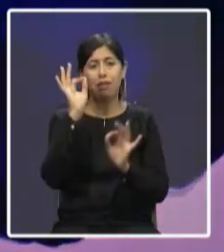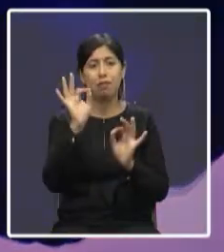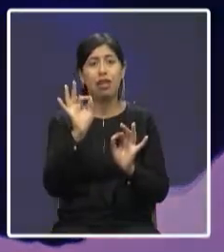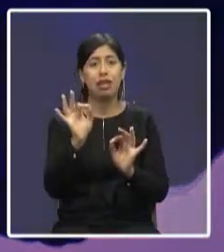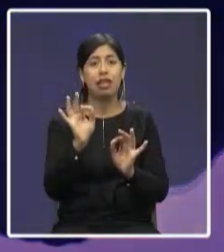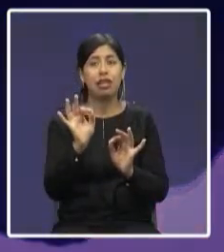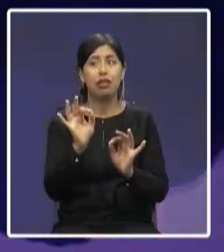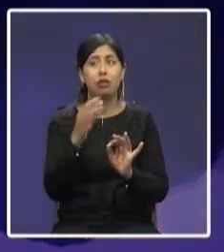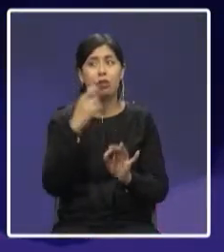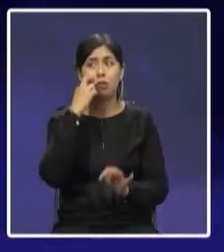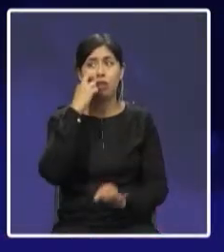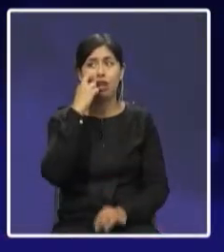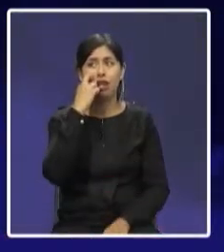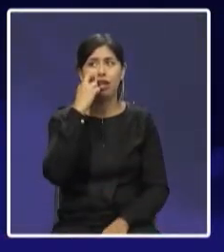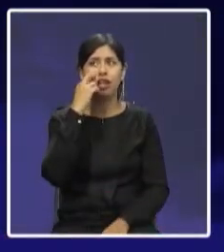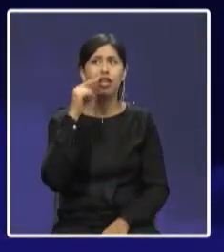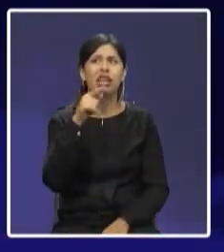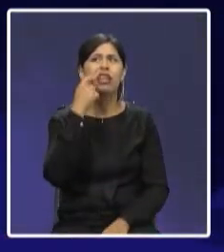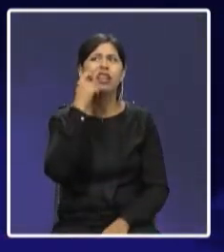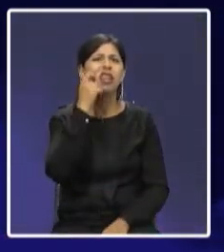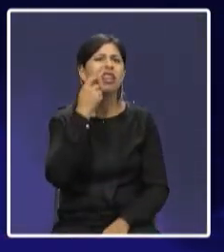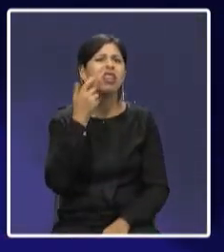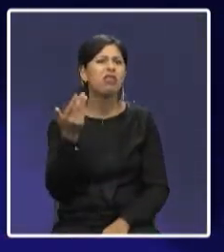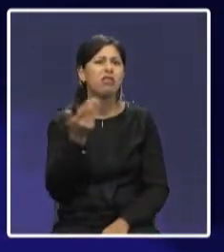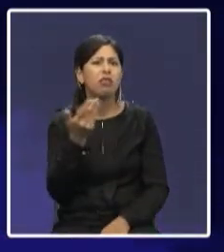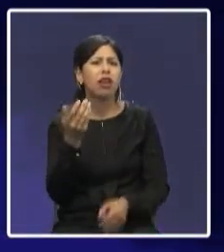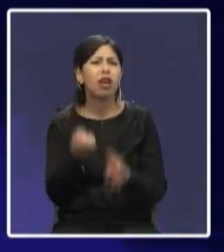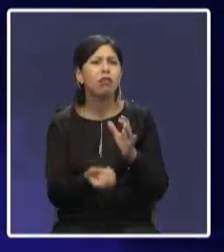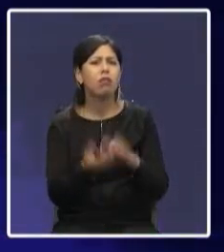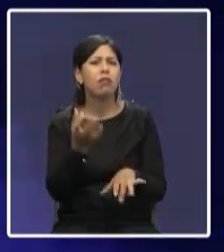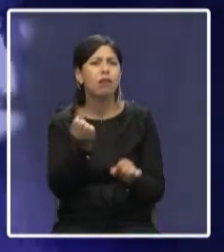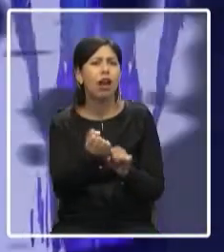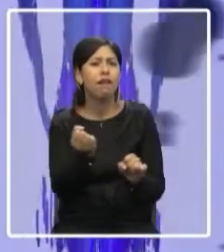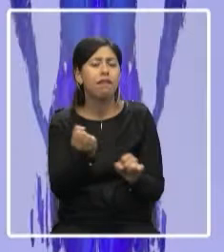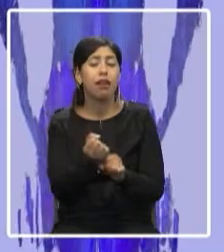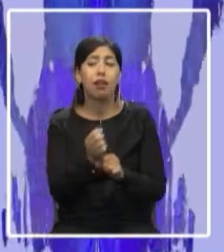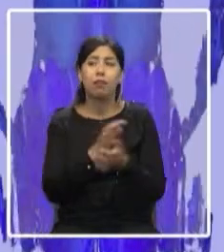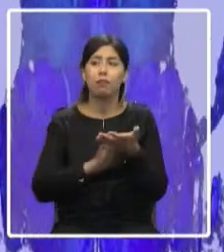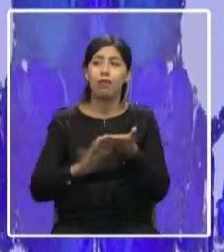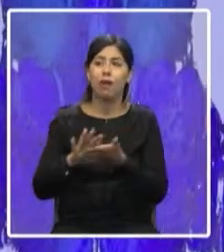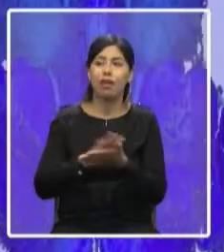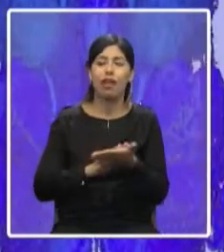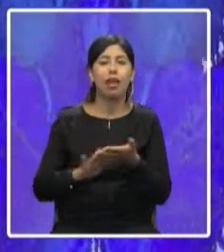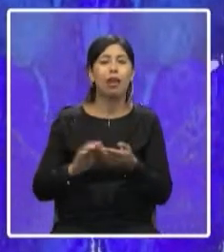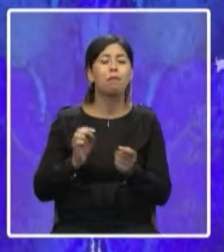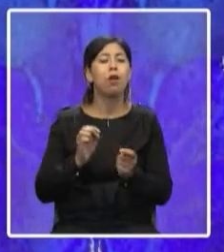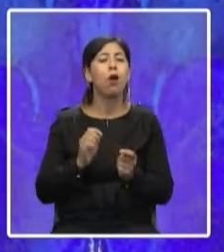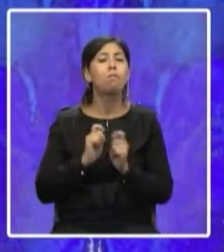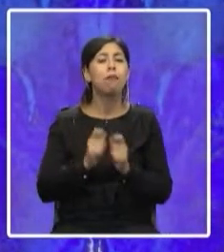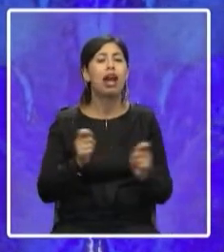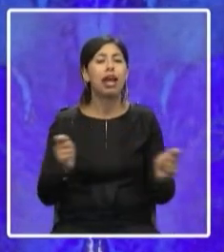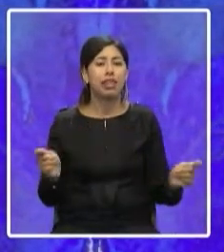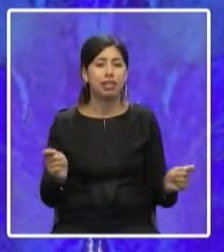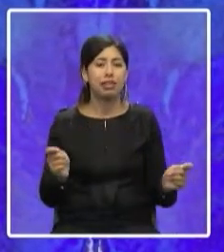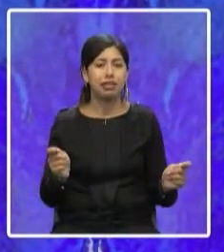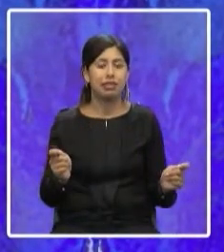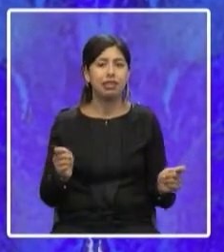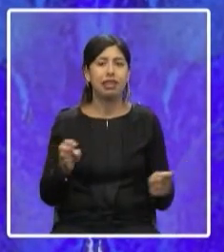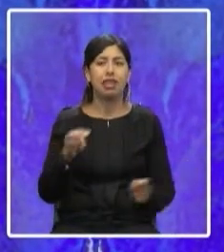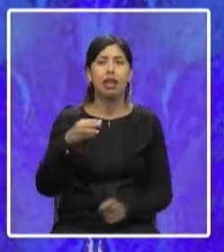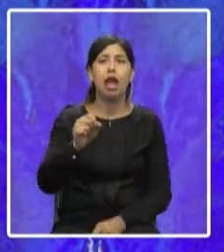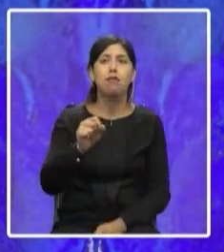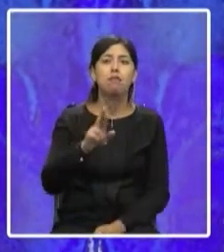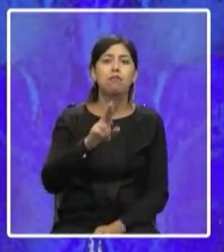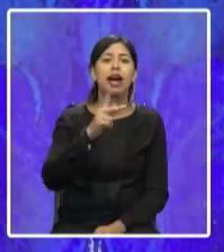new work? So let's take the job of marketing, selling stuff. So there are some timeless tasks, forming hypotheses, proposing